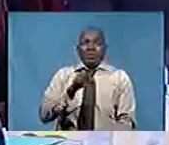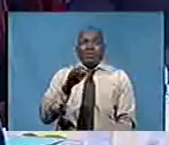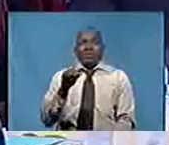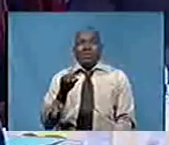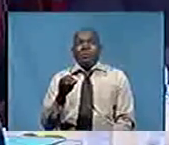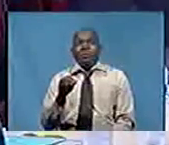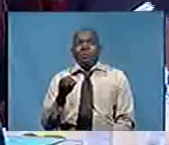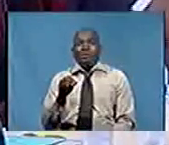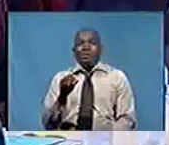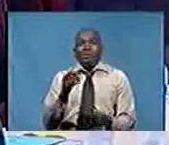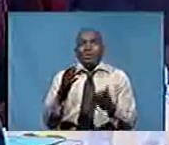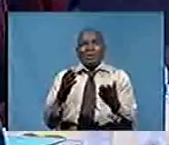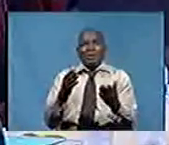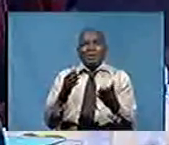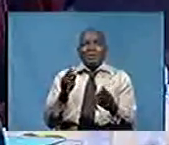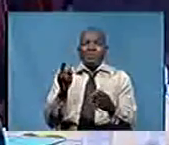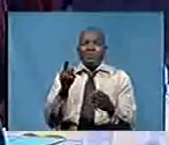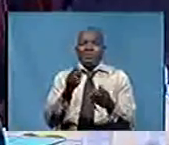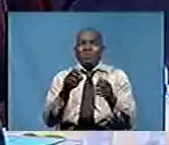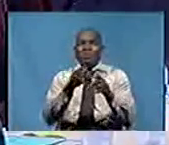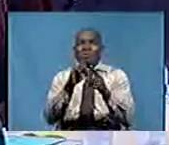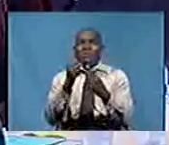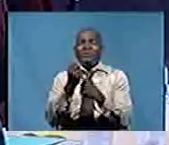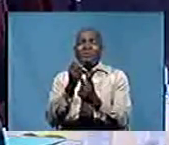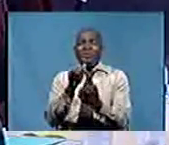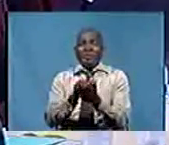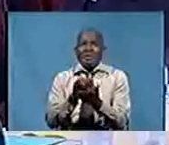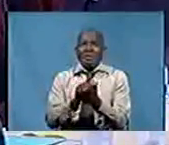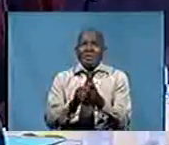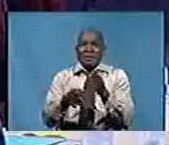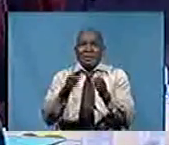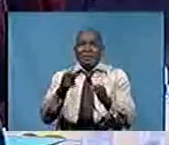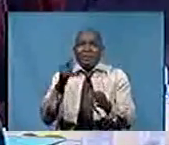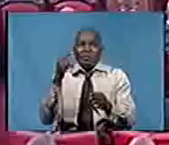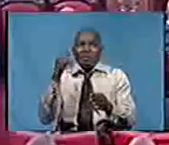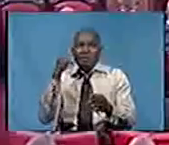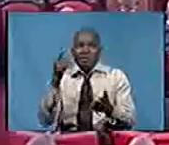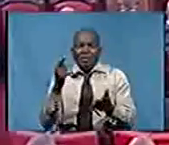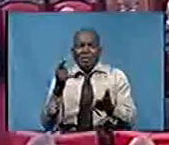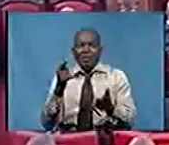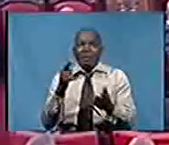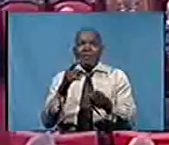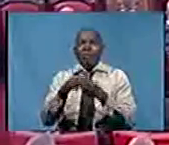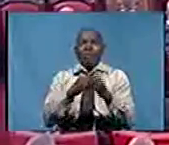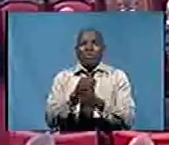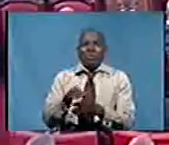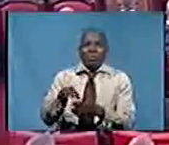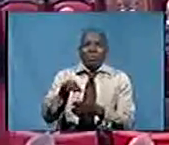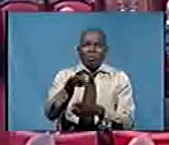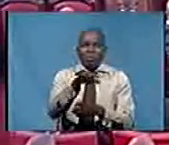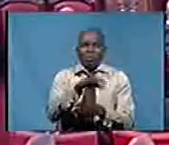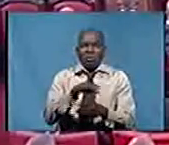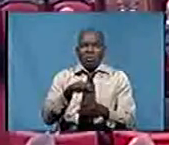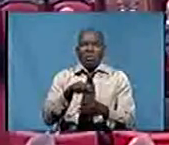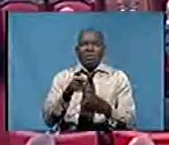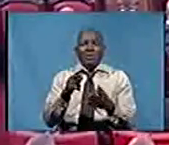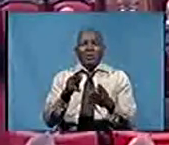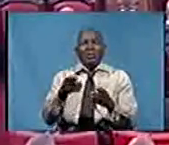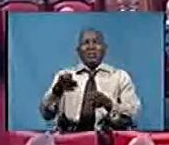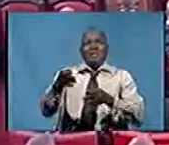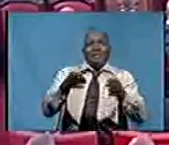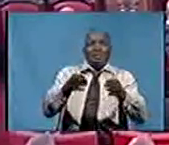My lord, in the circumstances where... Mr. Ayikoi, if you are heard to the whole world describing the exercise of contempt